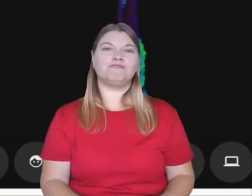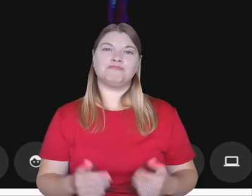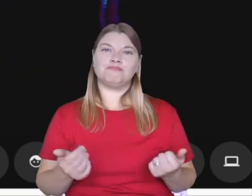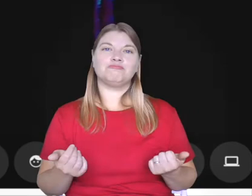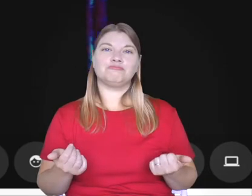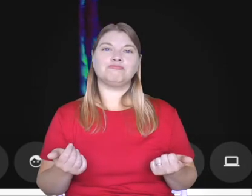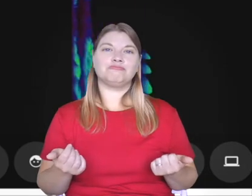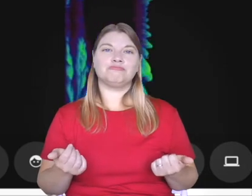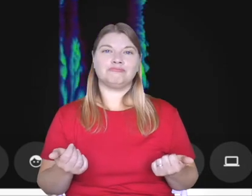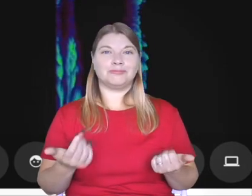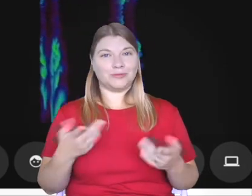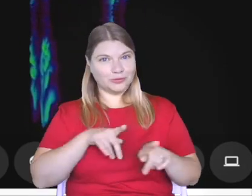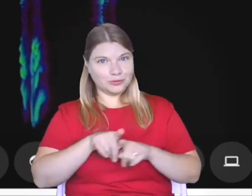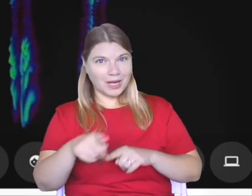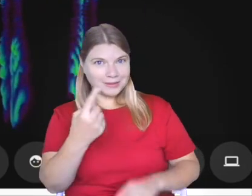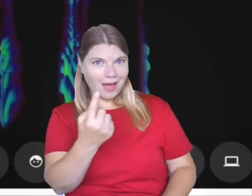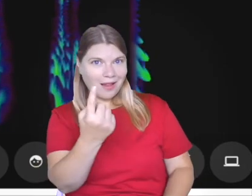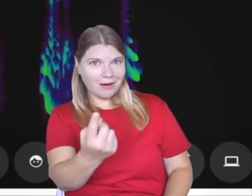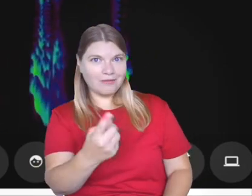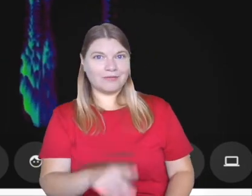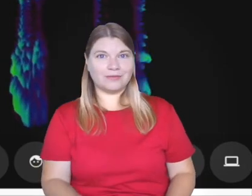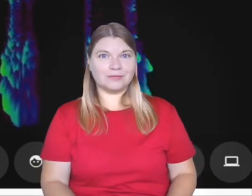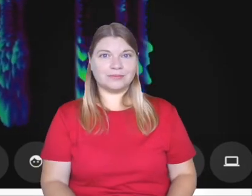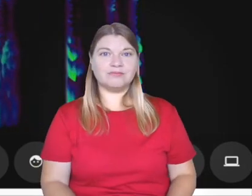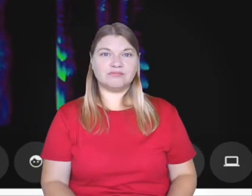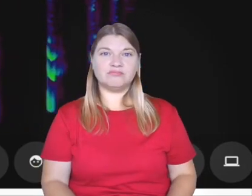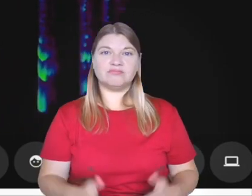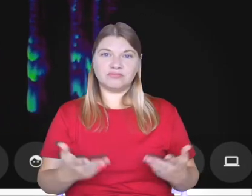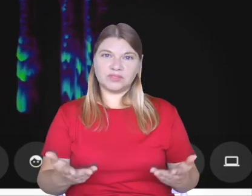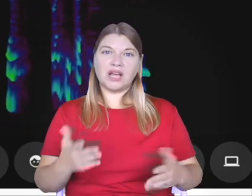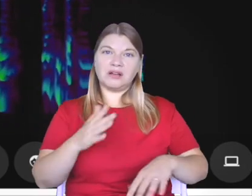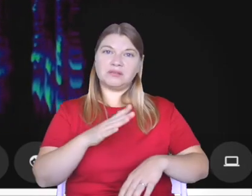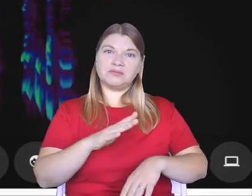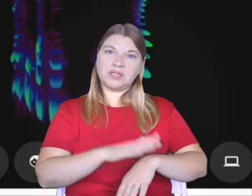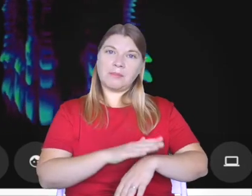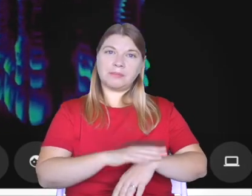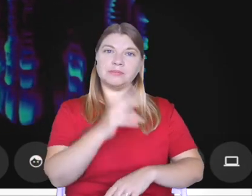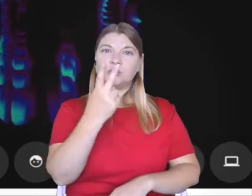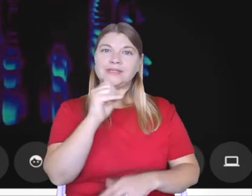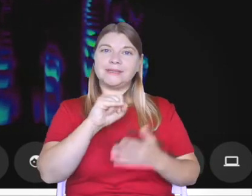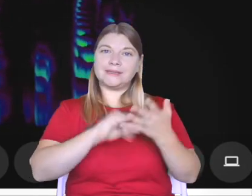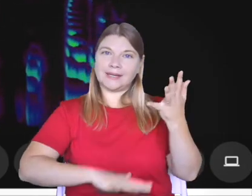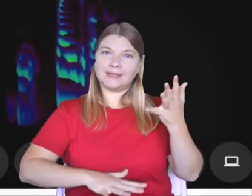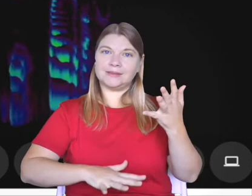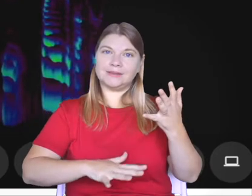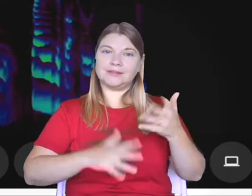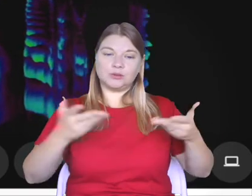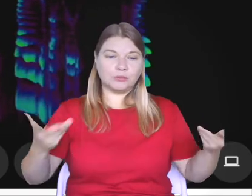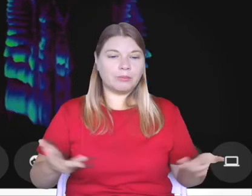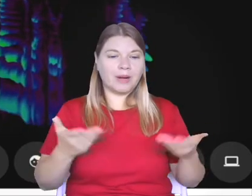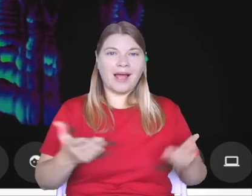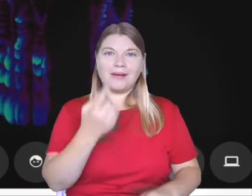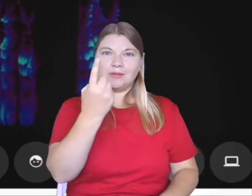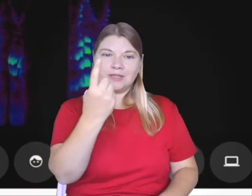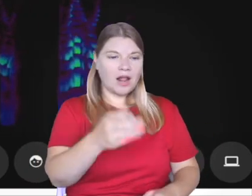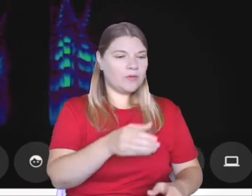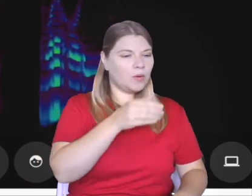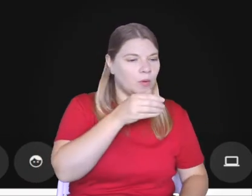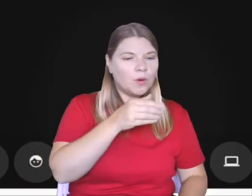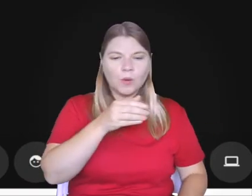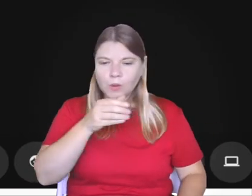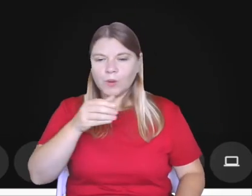Okay, you have a go. Take 20 seconds to play the bottles in whatever order you